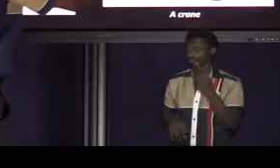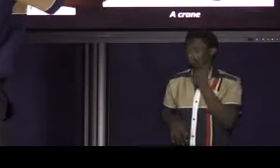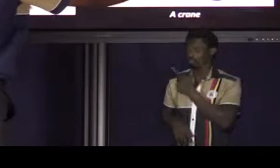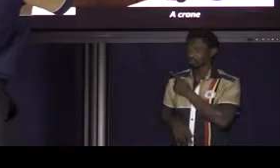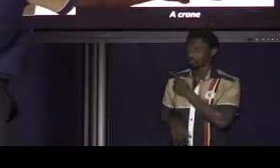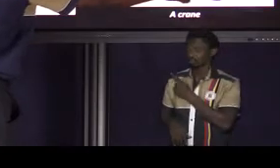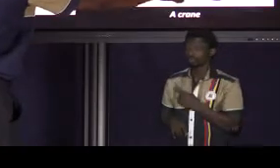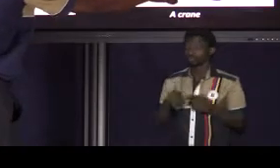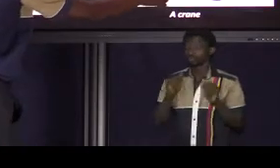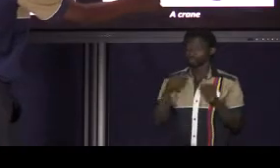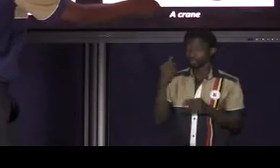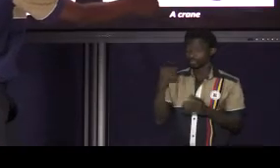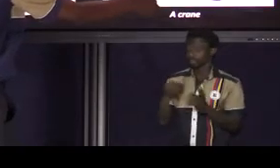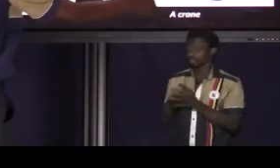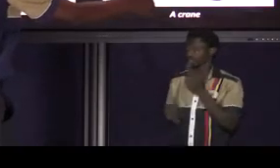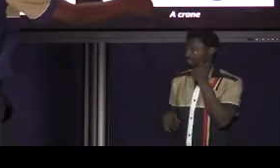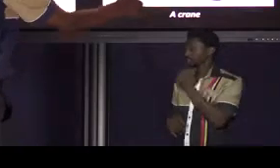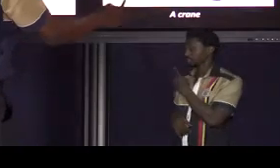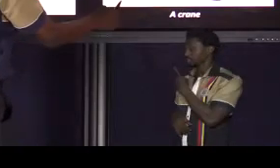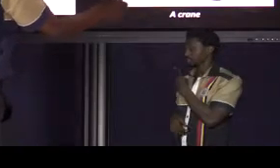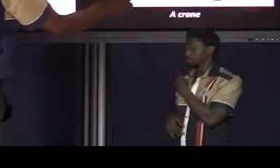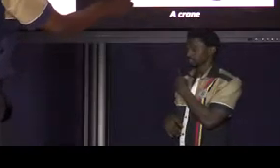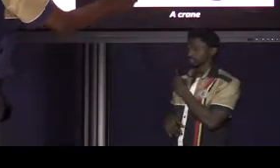is. You can see this kind